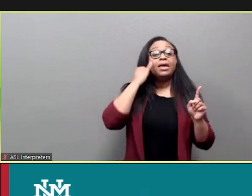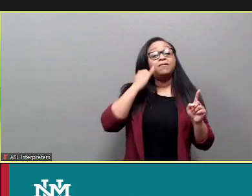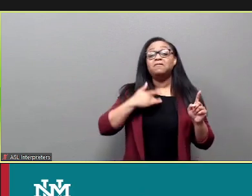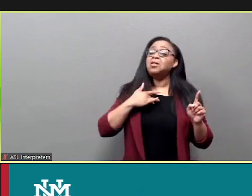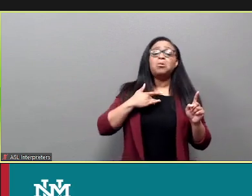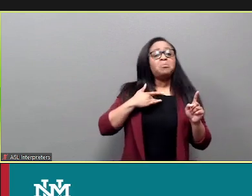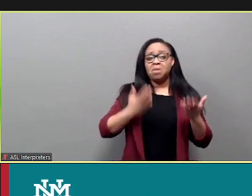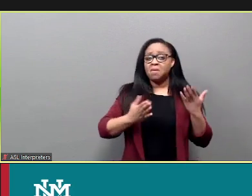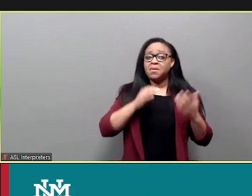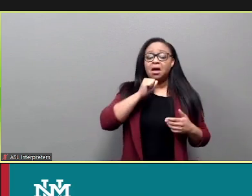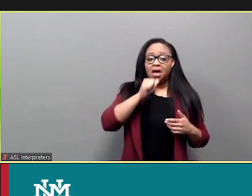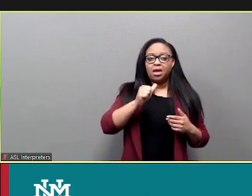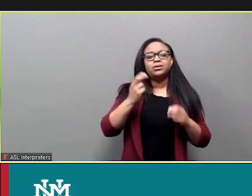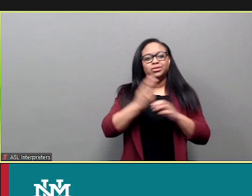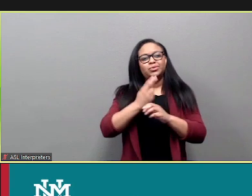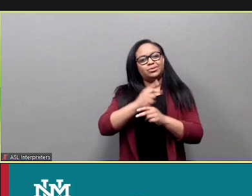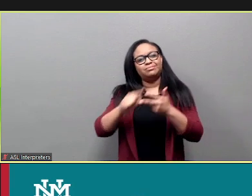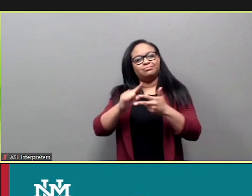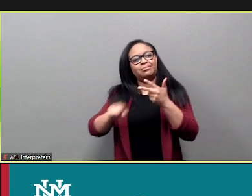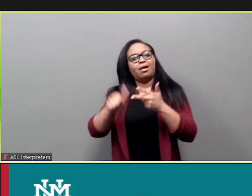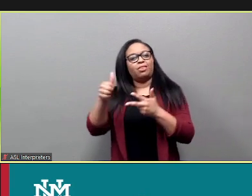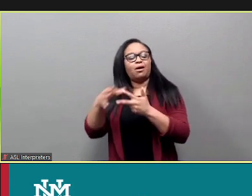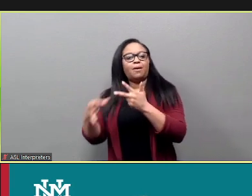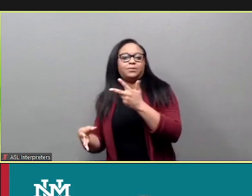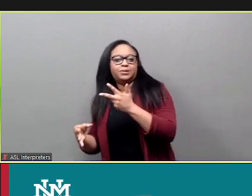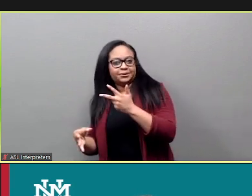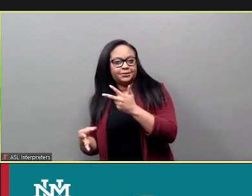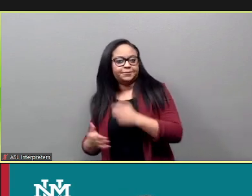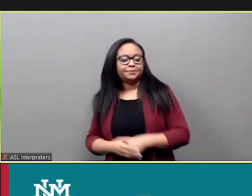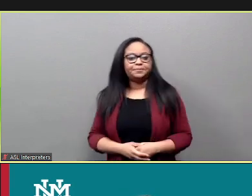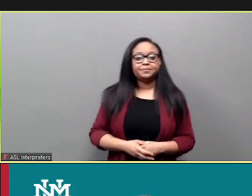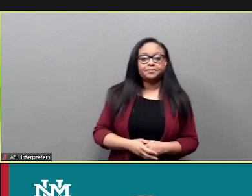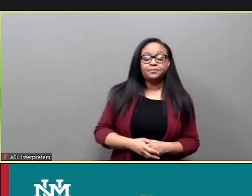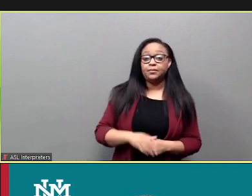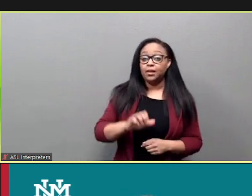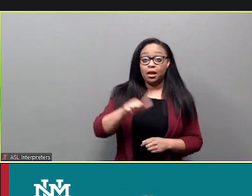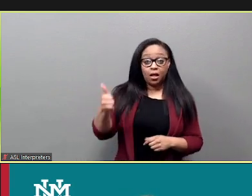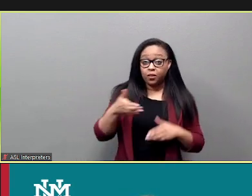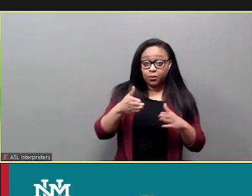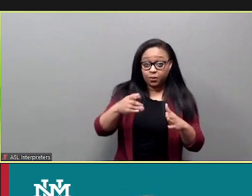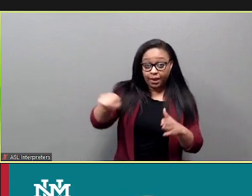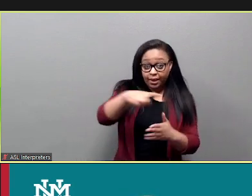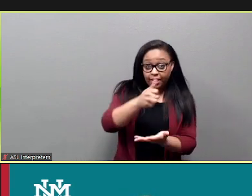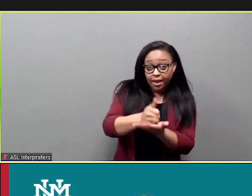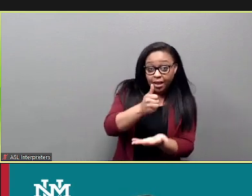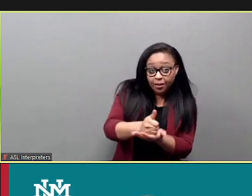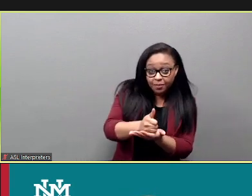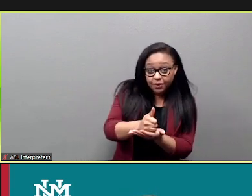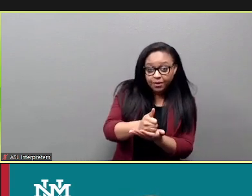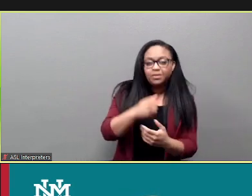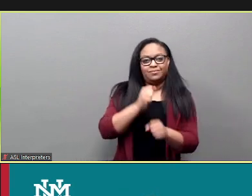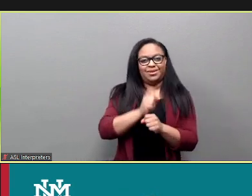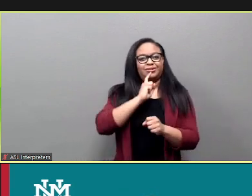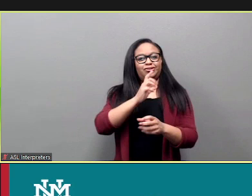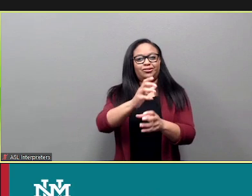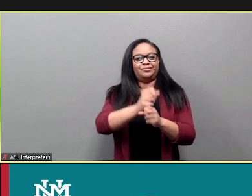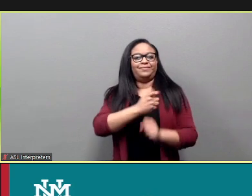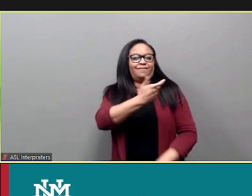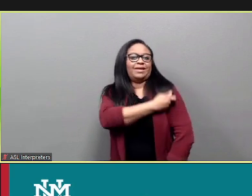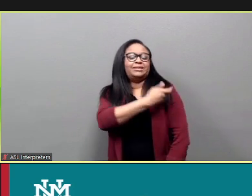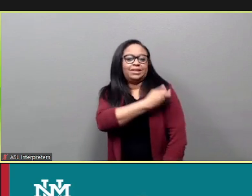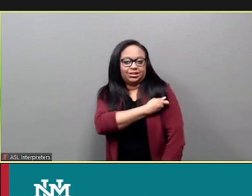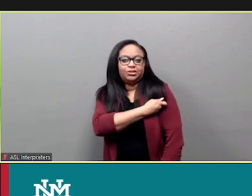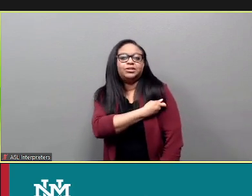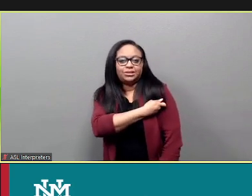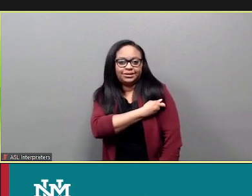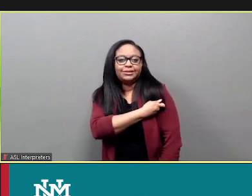equation. Making sure that you vaccinate against the flu and get COVID boosters, I think, is probably one of the most important things we can do.